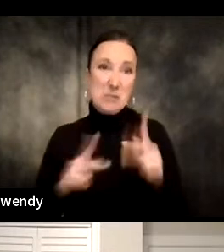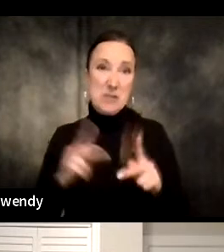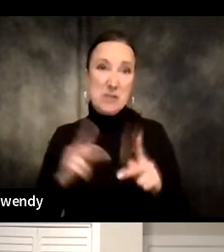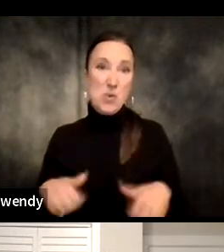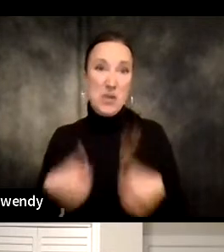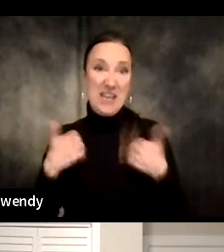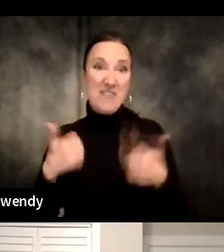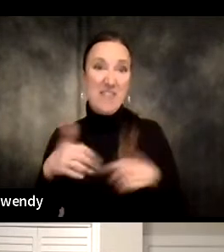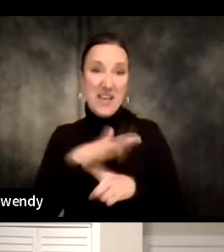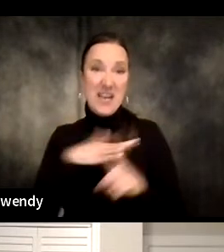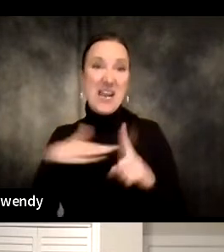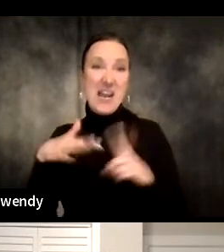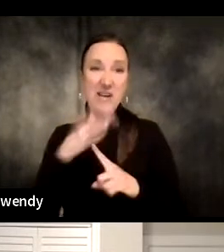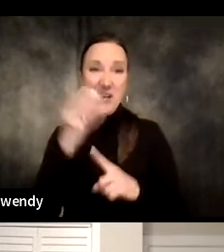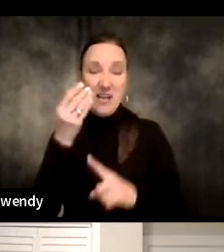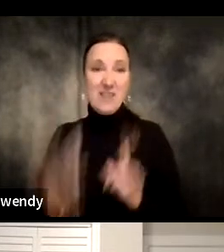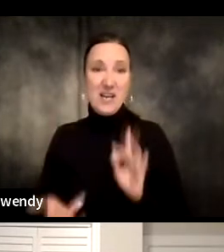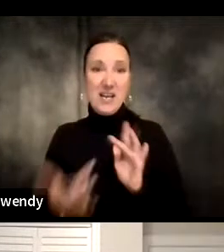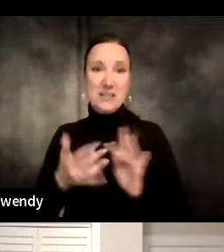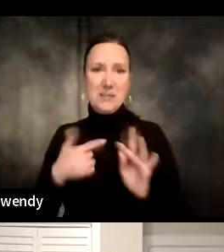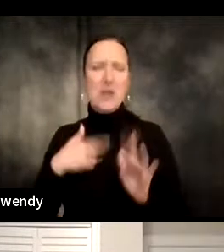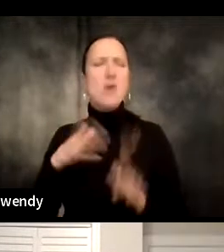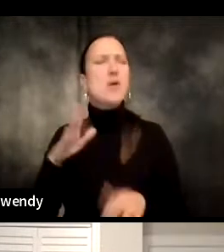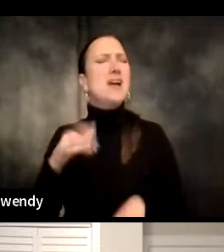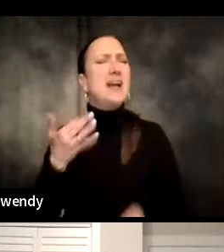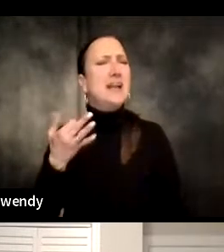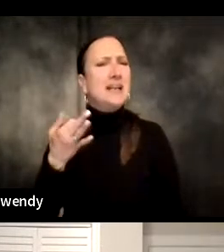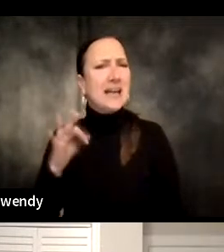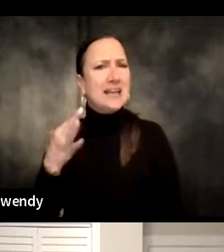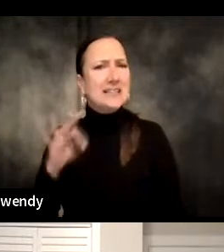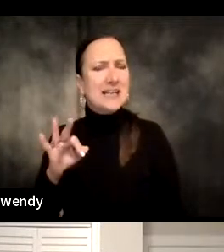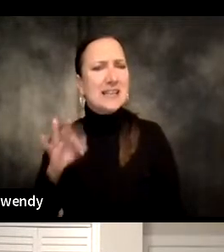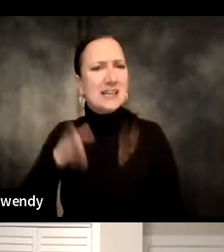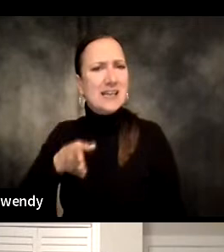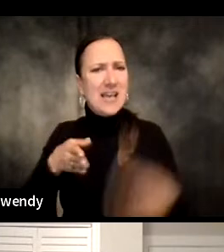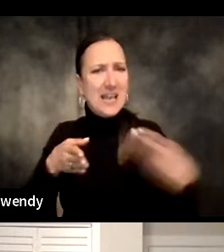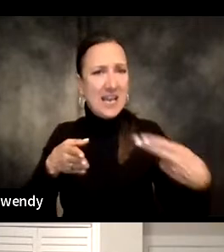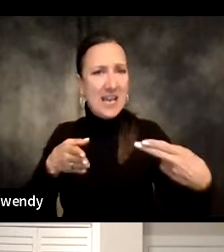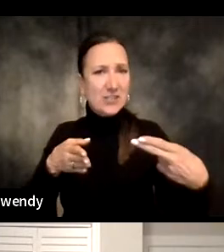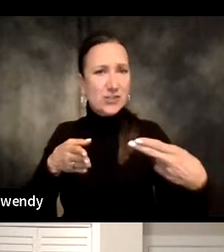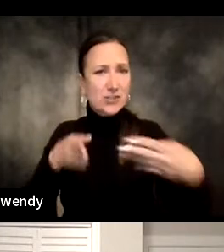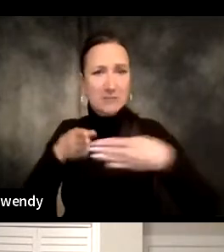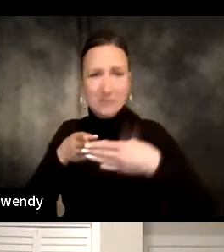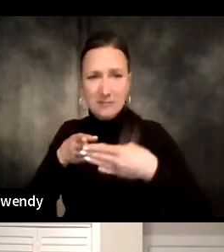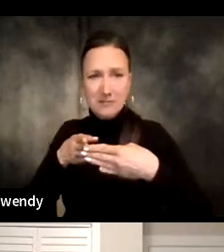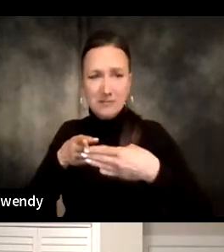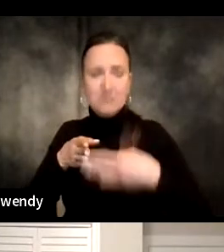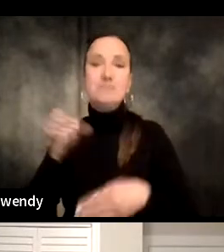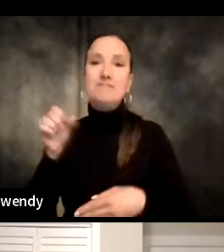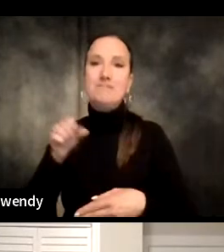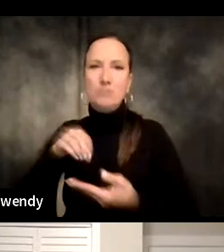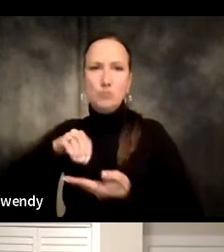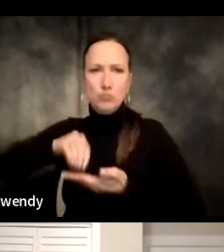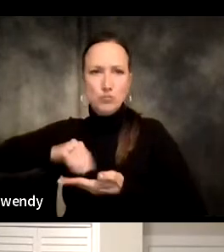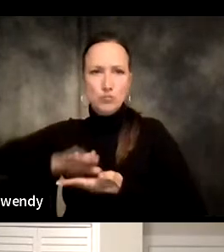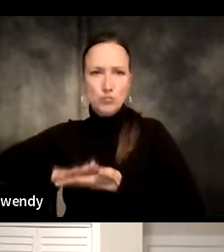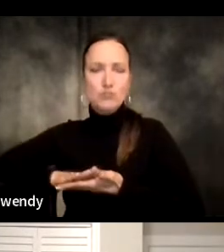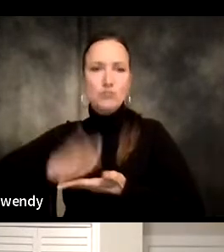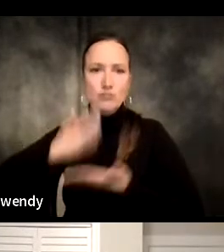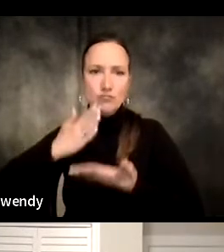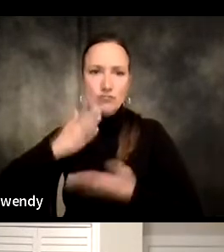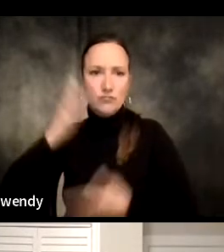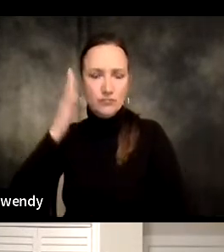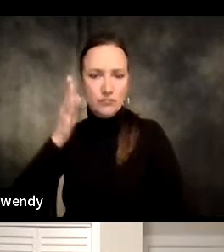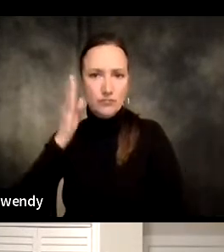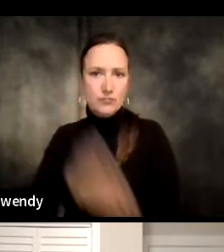about that. You said at 19th and H, that's what you Yes, said, sir. Commissioner, right? All Yes, right. Thank you for bringing that to my attention. I'll check